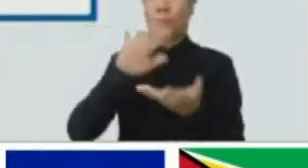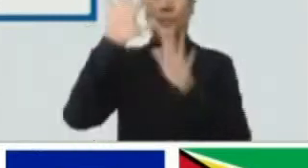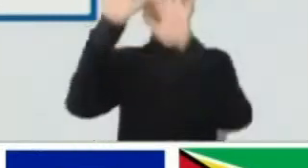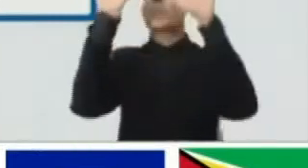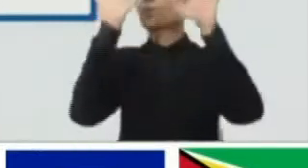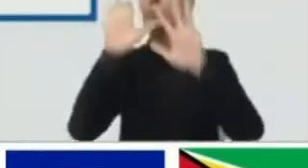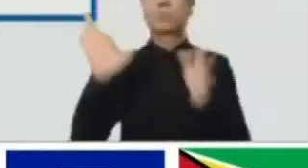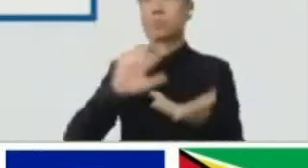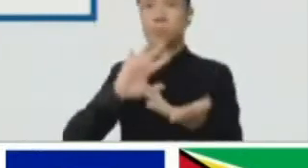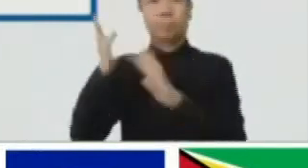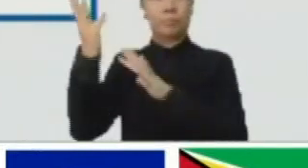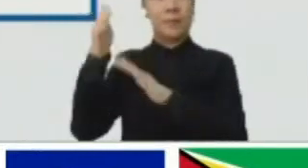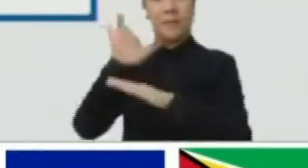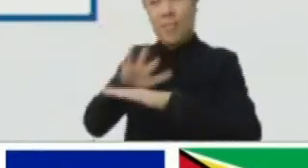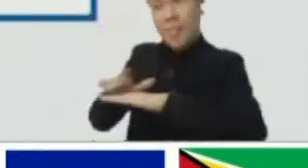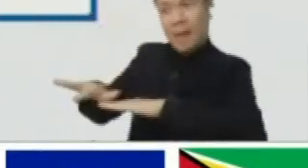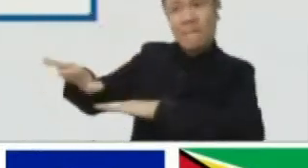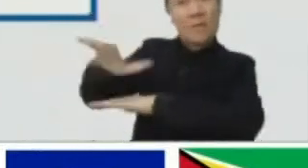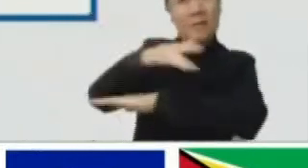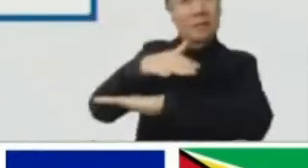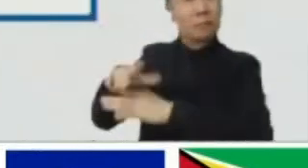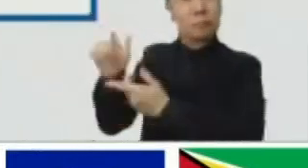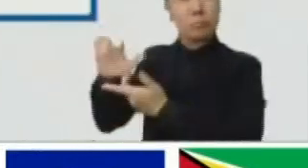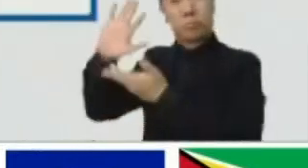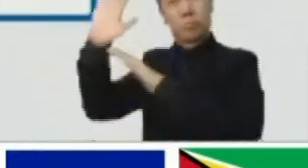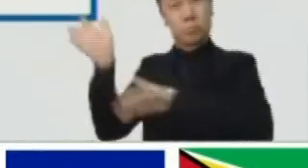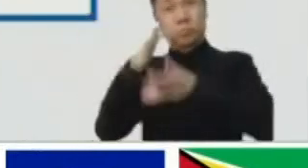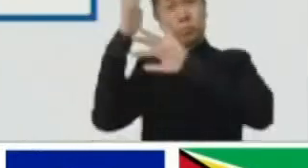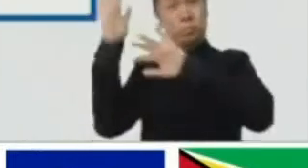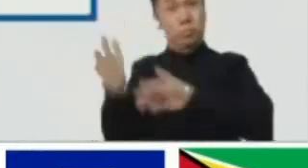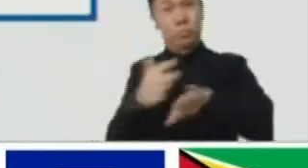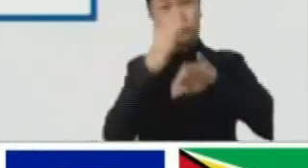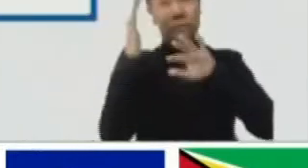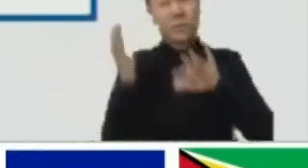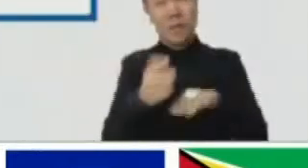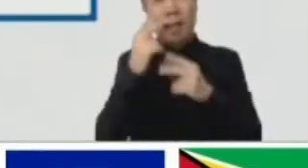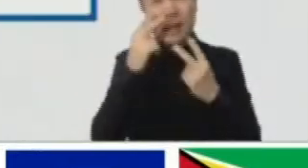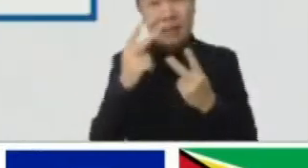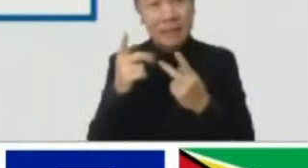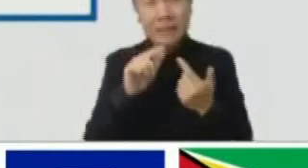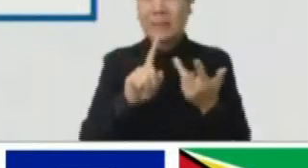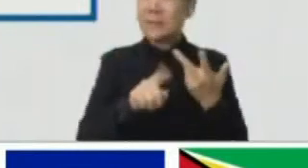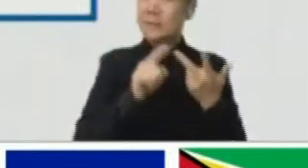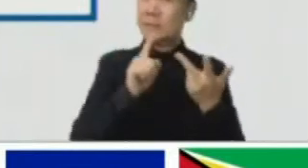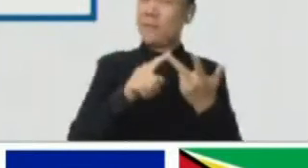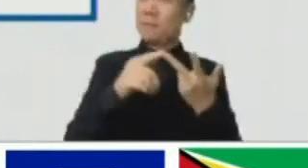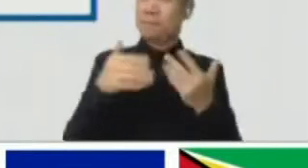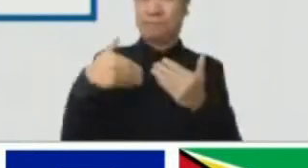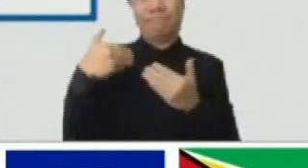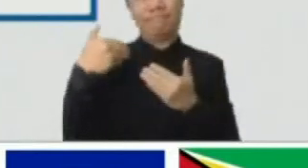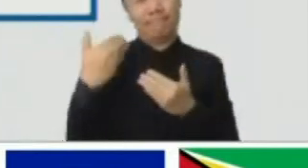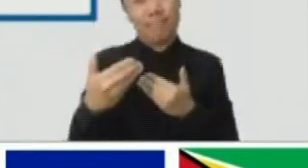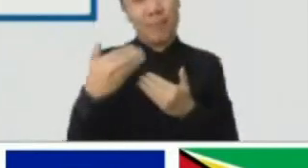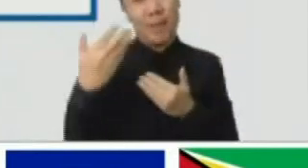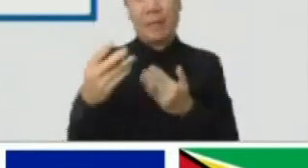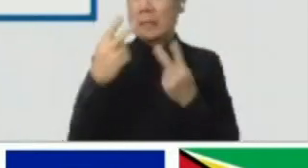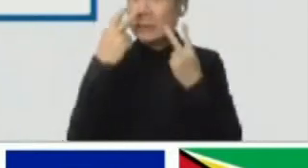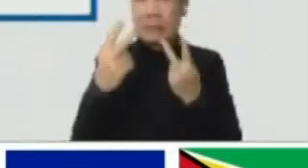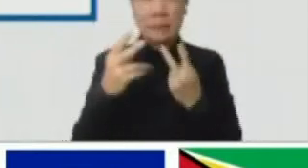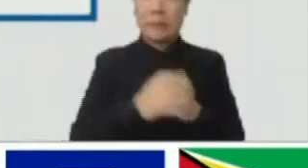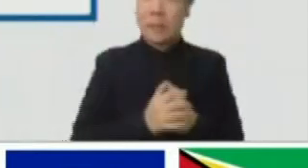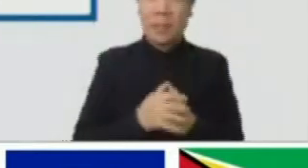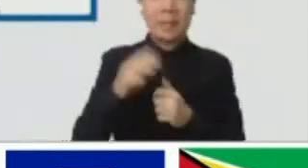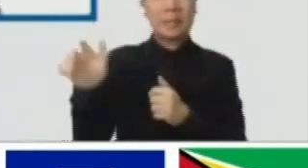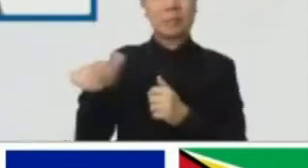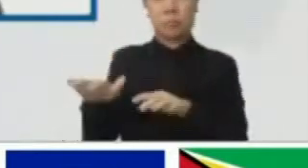and Pacific hurricane seasons and widespread seismic risk, which has resulted in a terrible earthquake in Haiti,